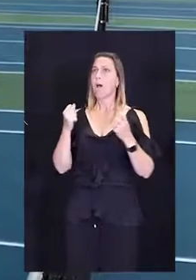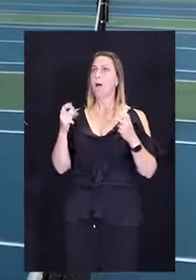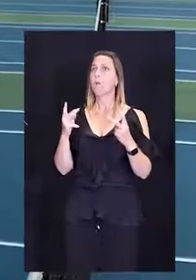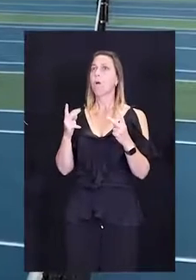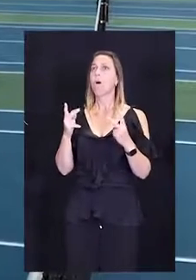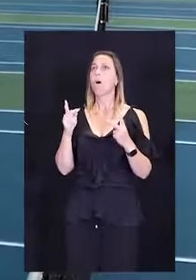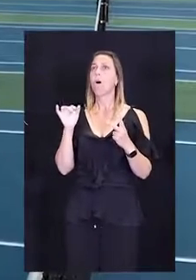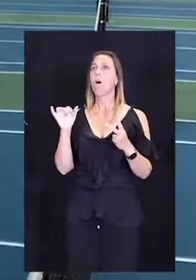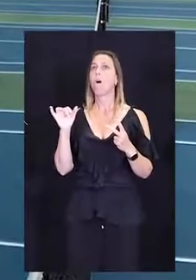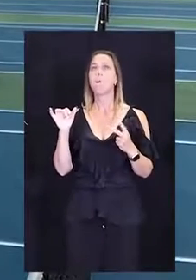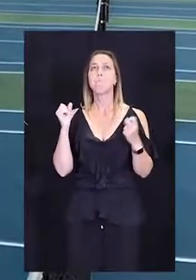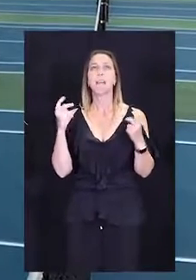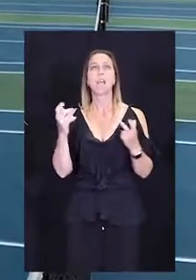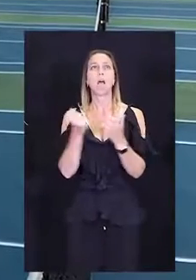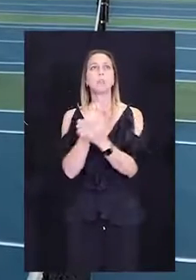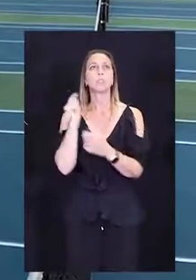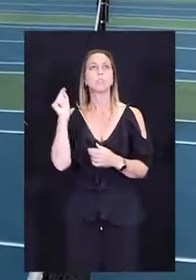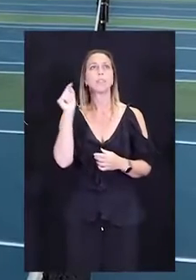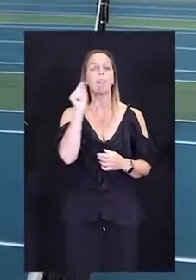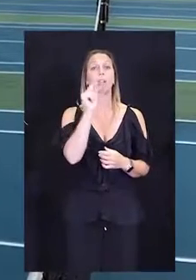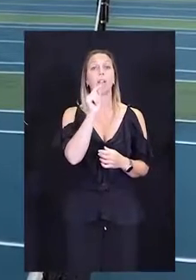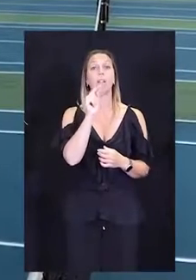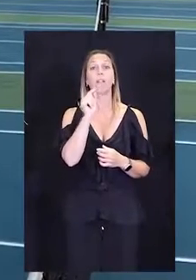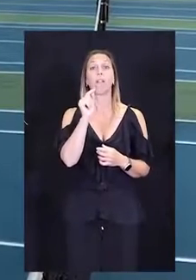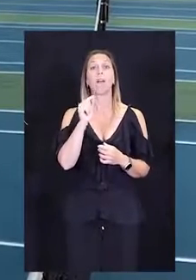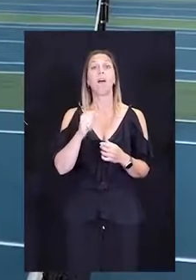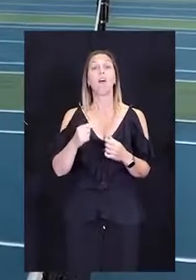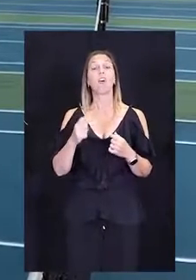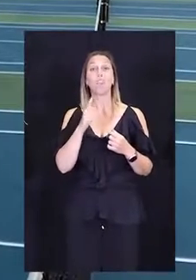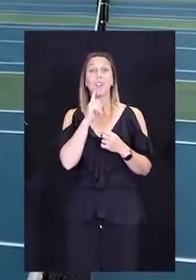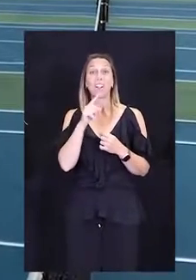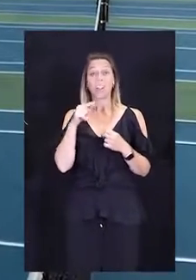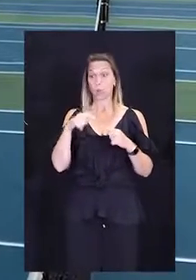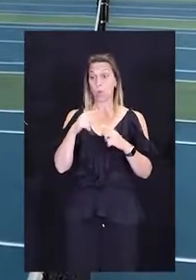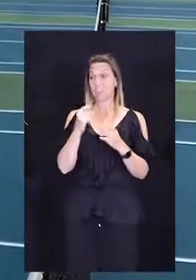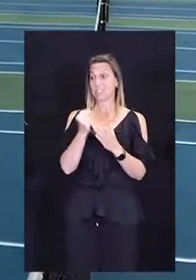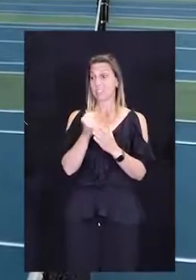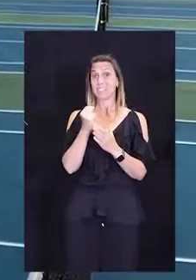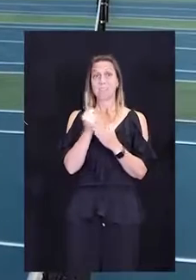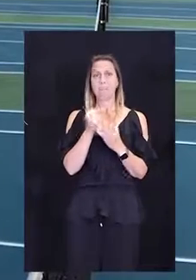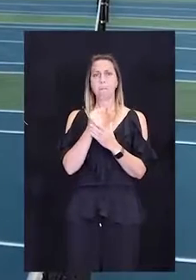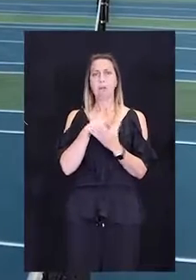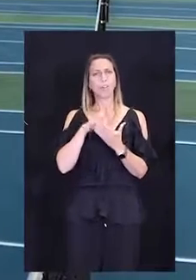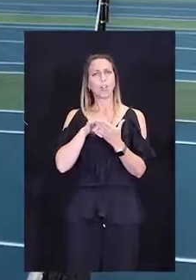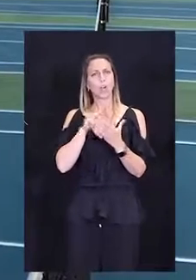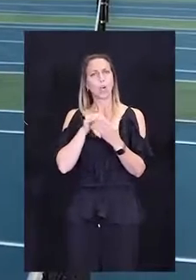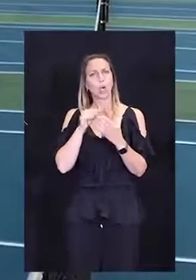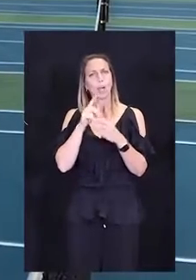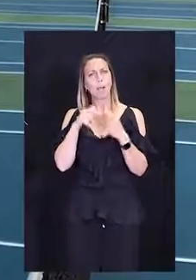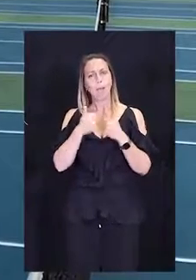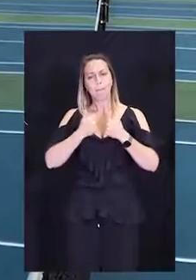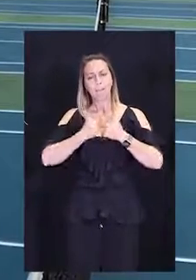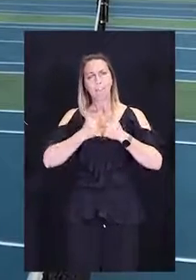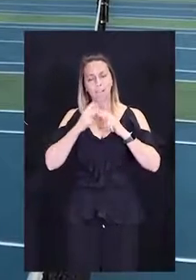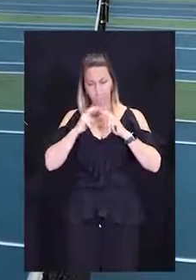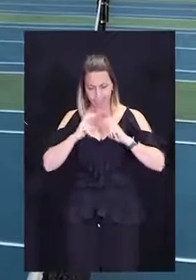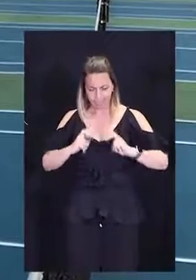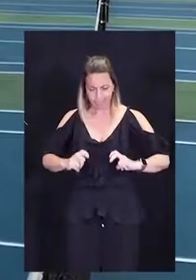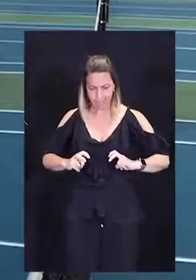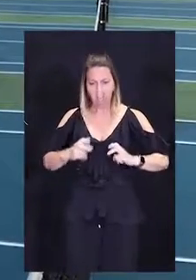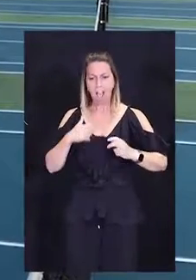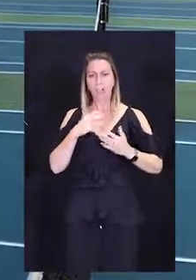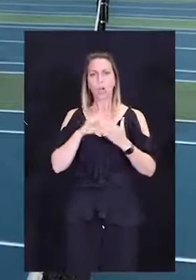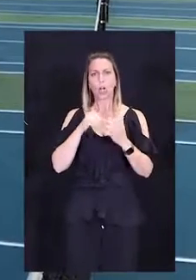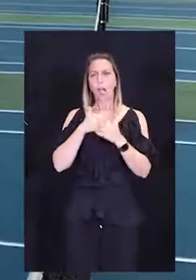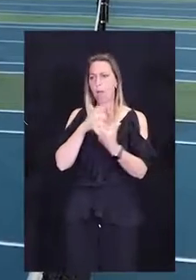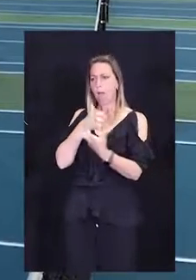possible. One such opportunity has been the chance to learn about ourselves, not only as individuals, but also as a part of a